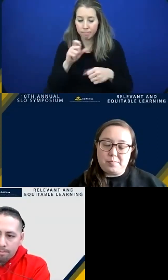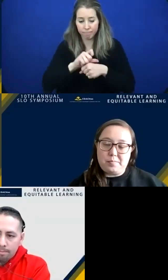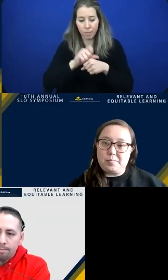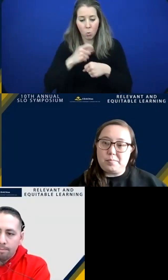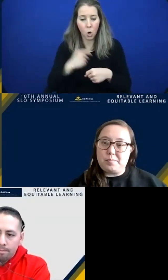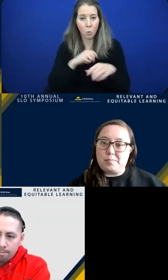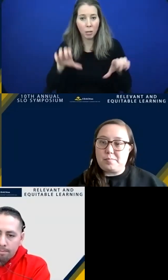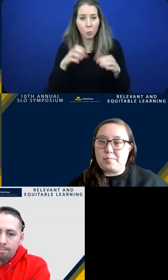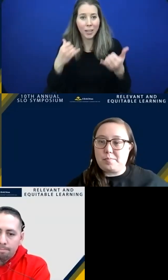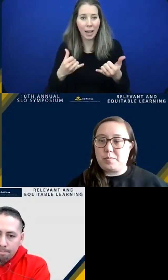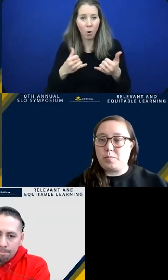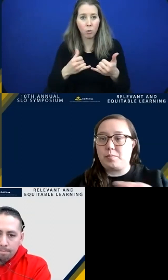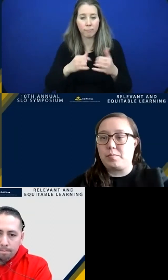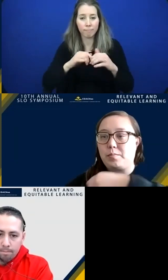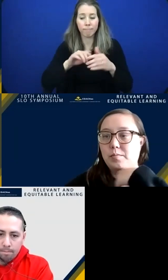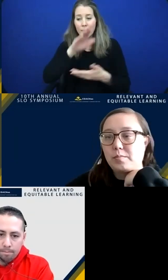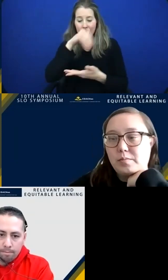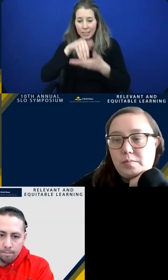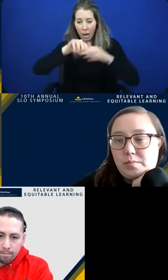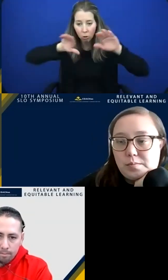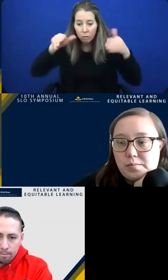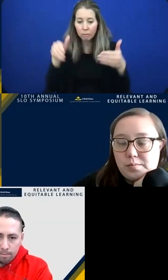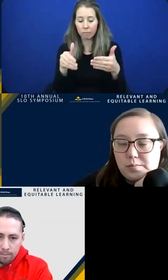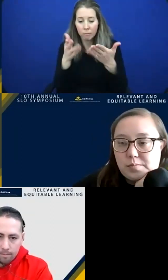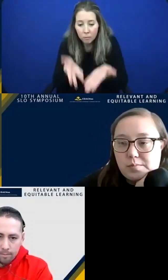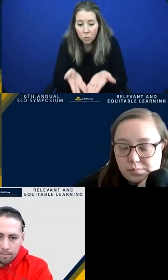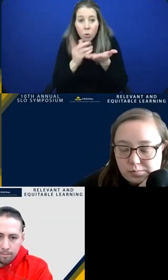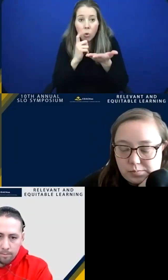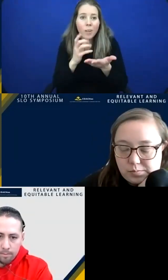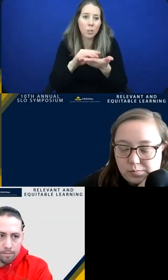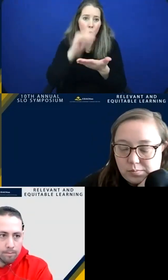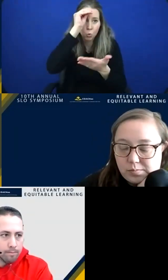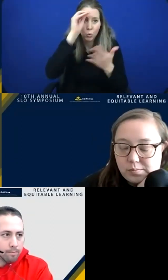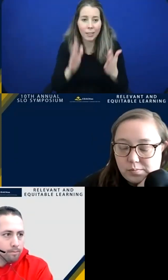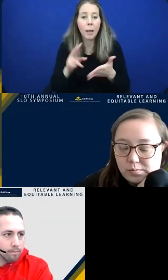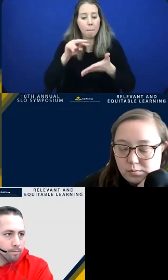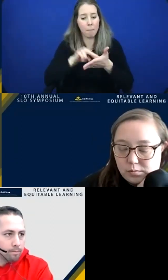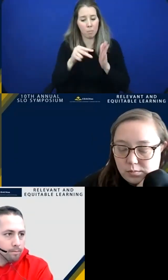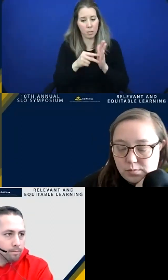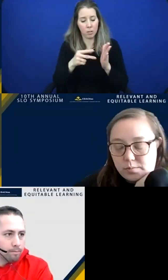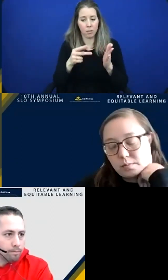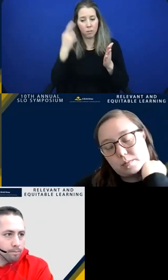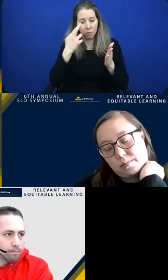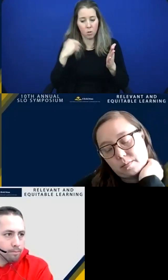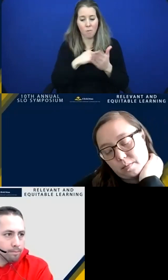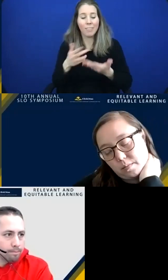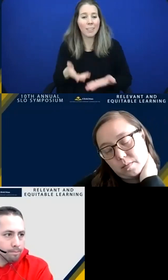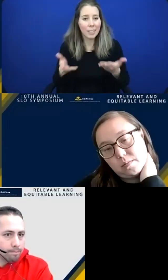now of recentering the student, recentering the purpose of why we're here, and allowing that to